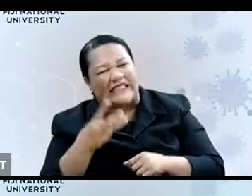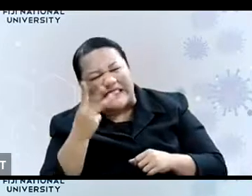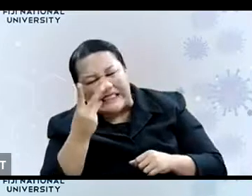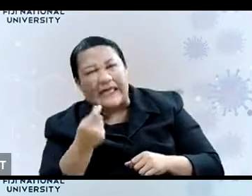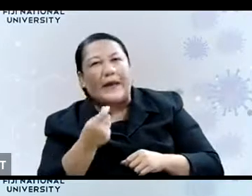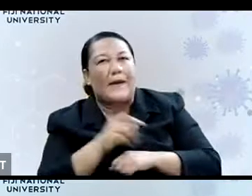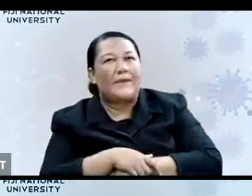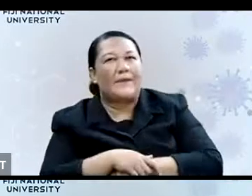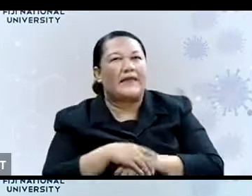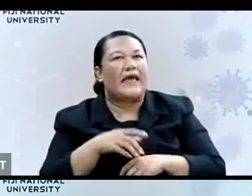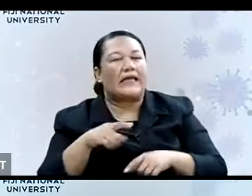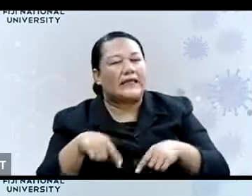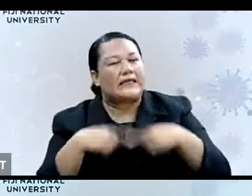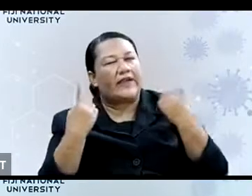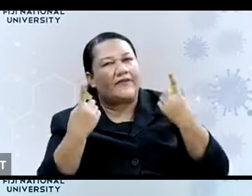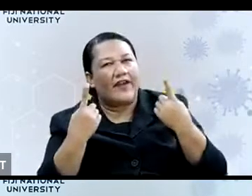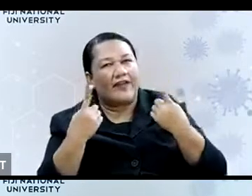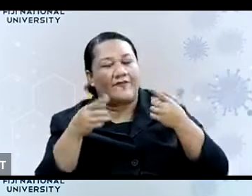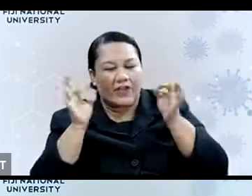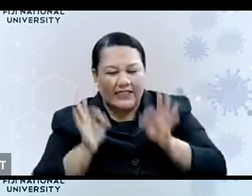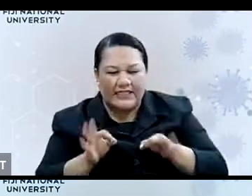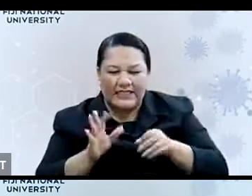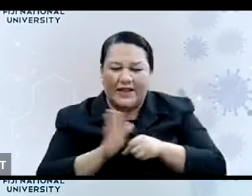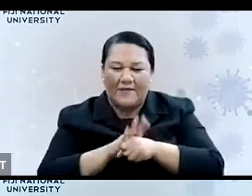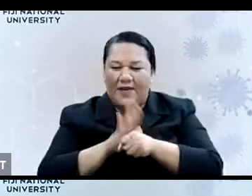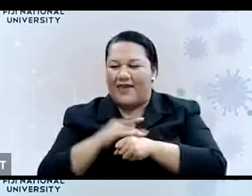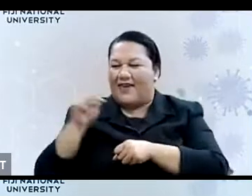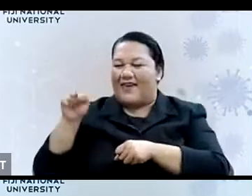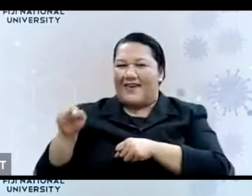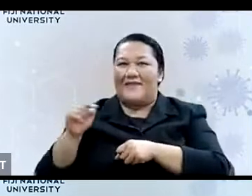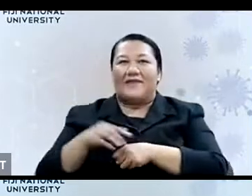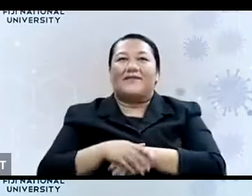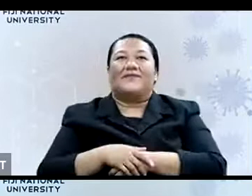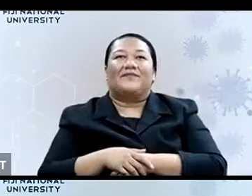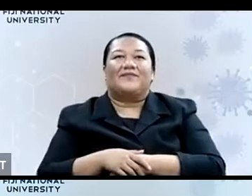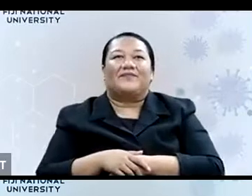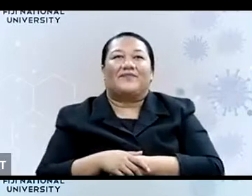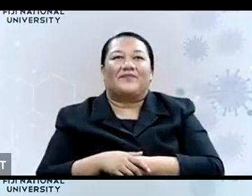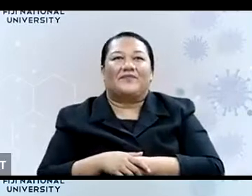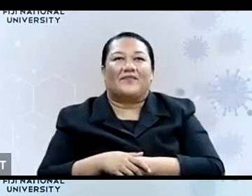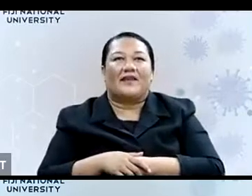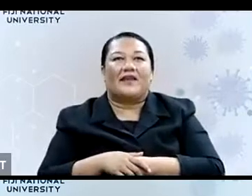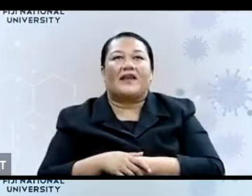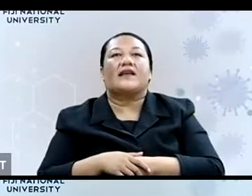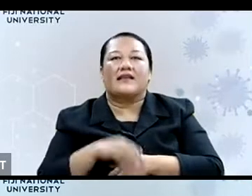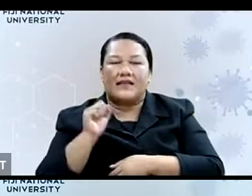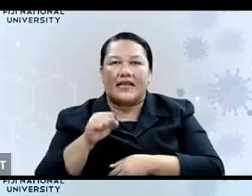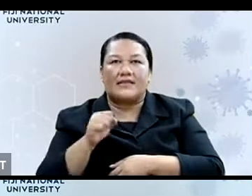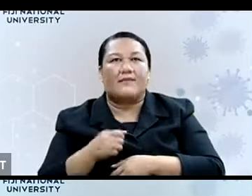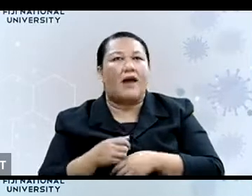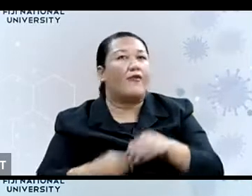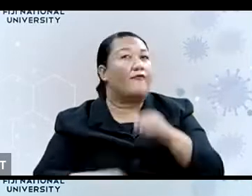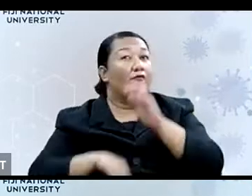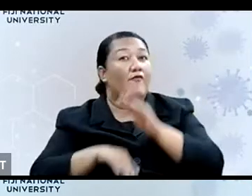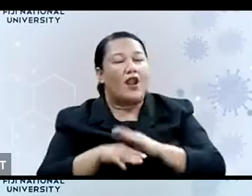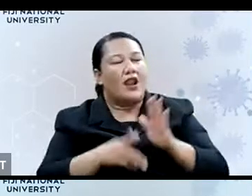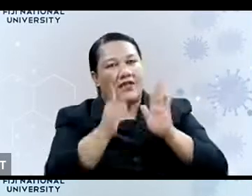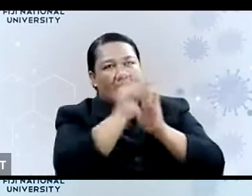differ from the decision that's been taken. But ultimately, the law, Constitution of